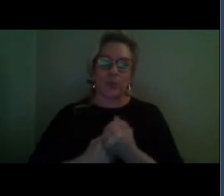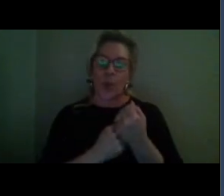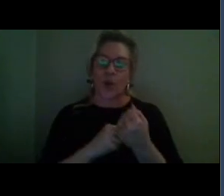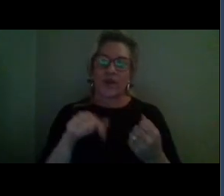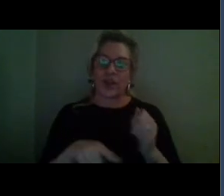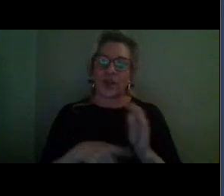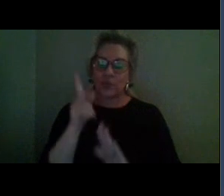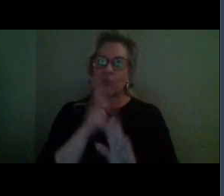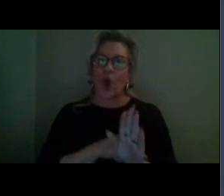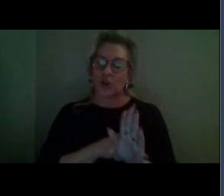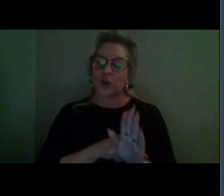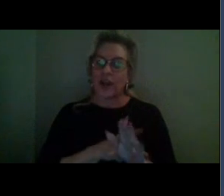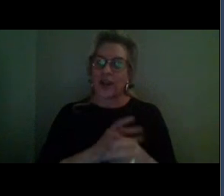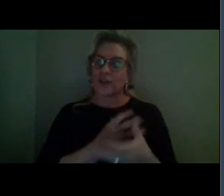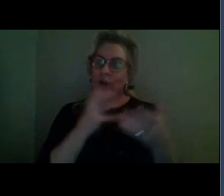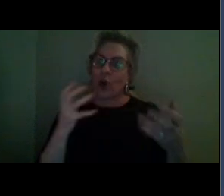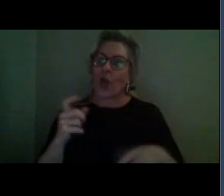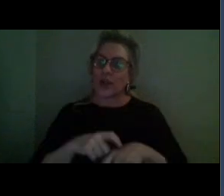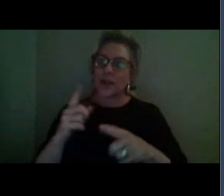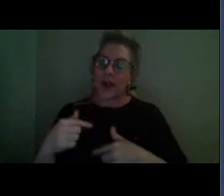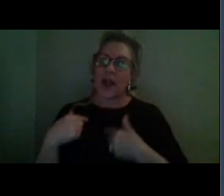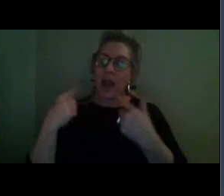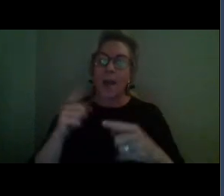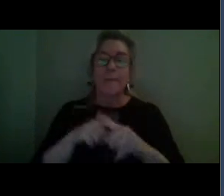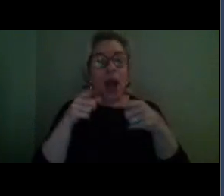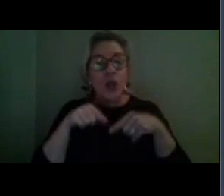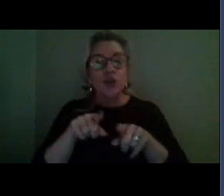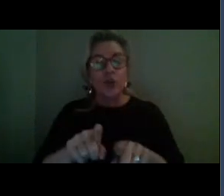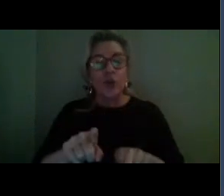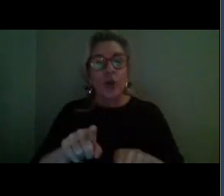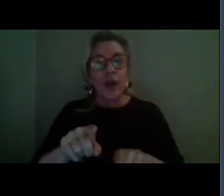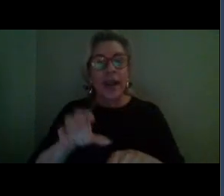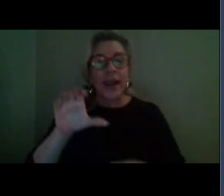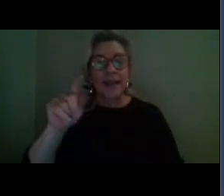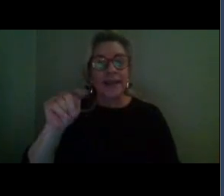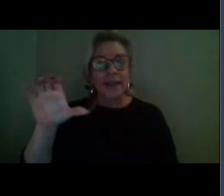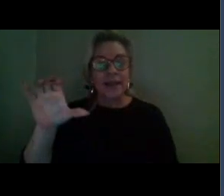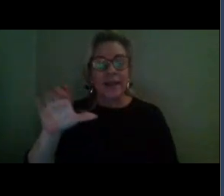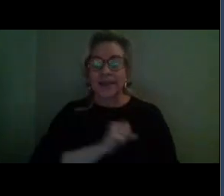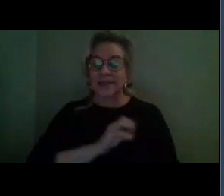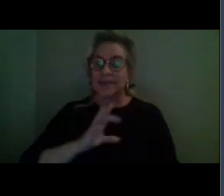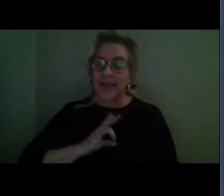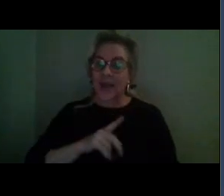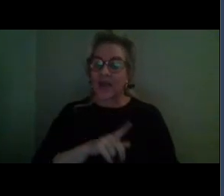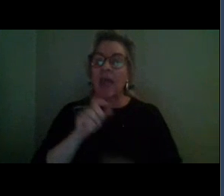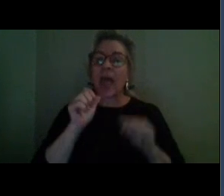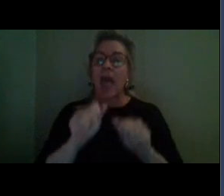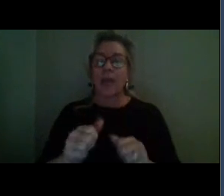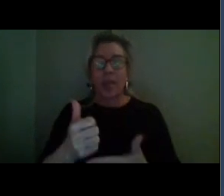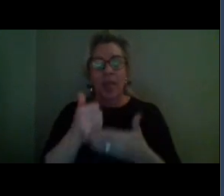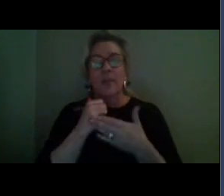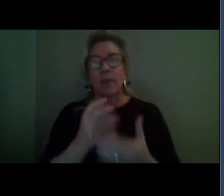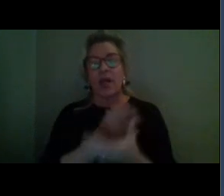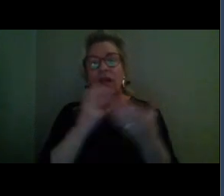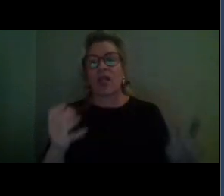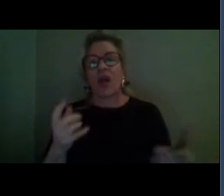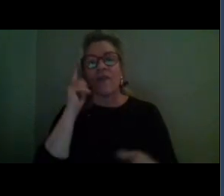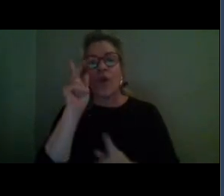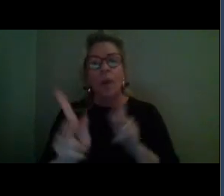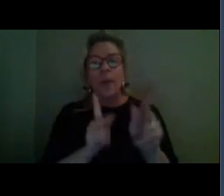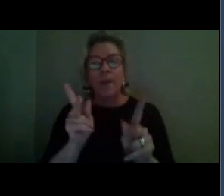an extensive period of time, during which Caltrans, and compliments to Caltrans staff, enabled tremendous amount of public input